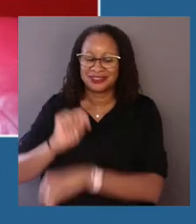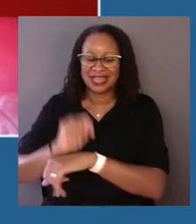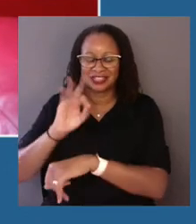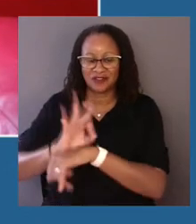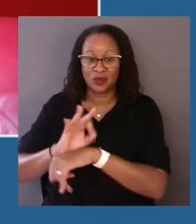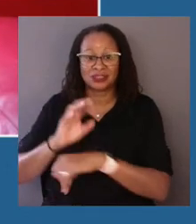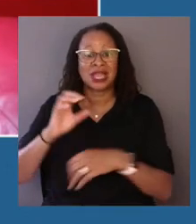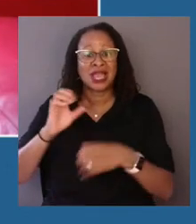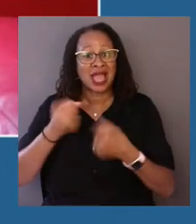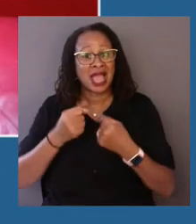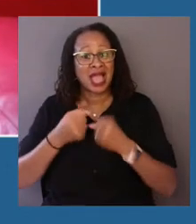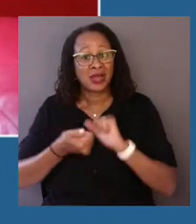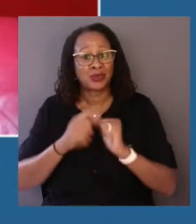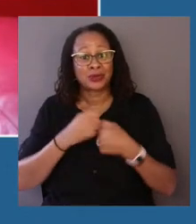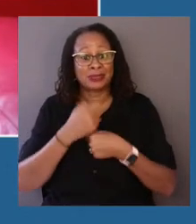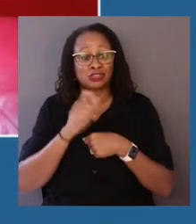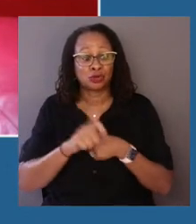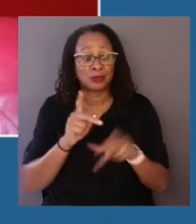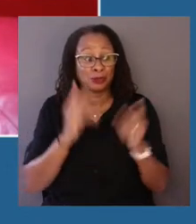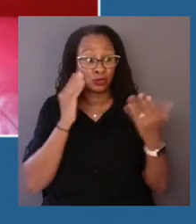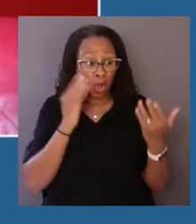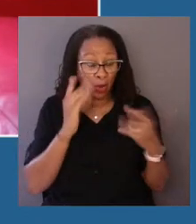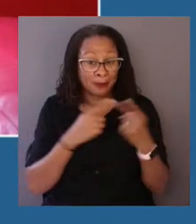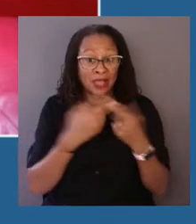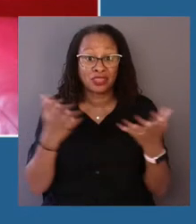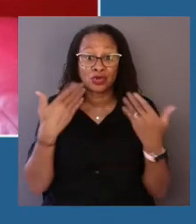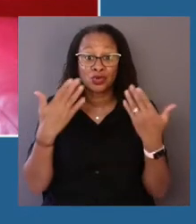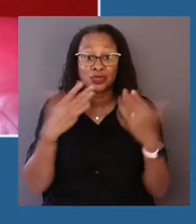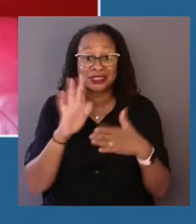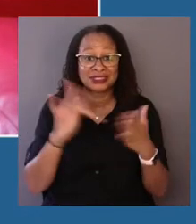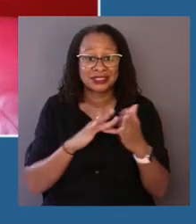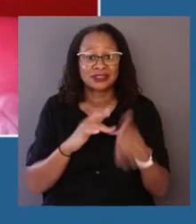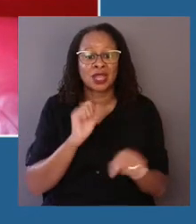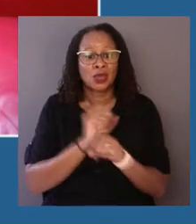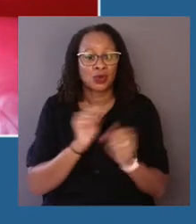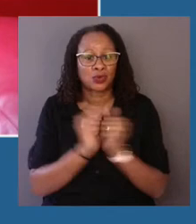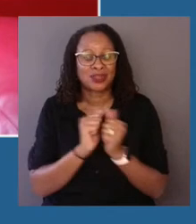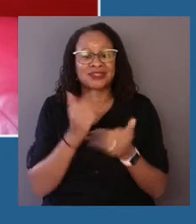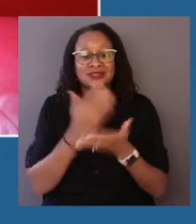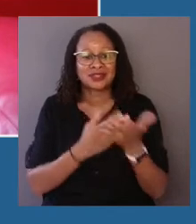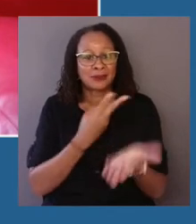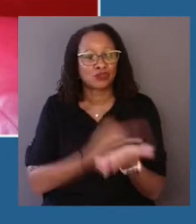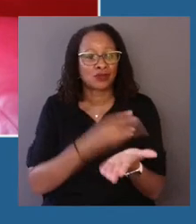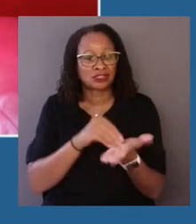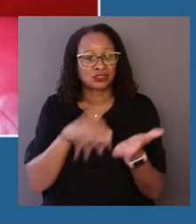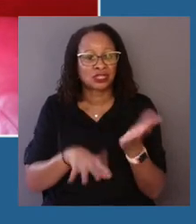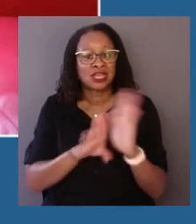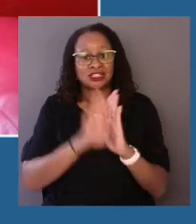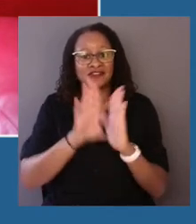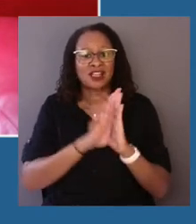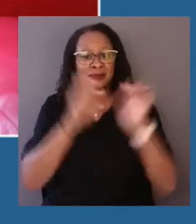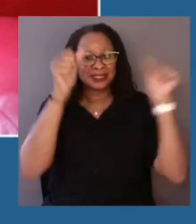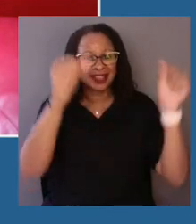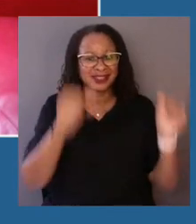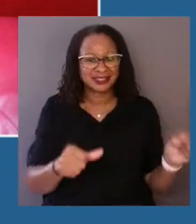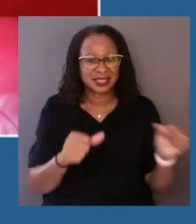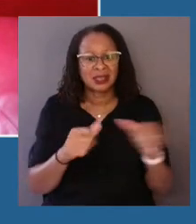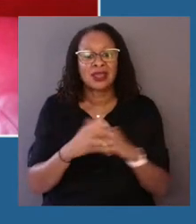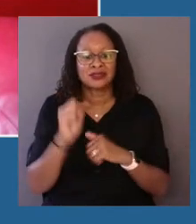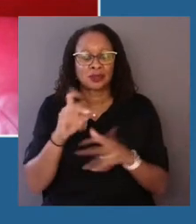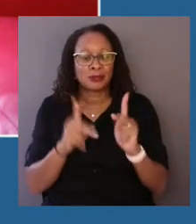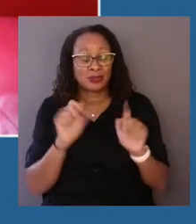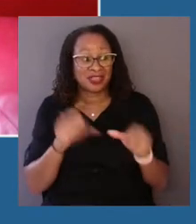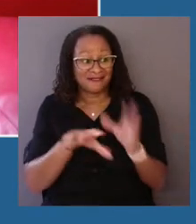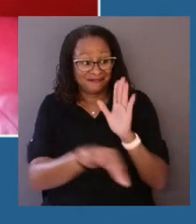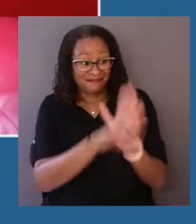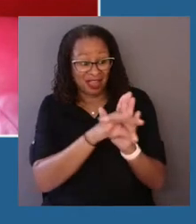their cooling centers. We worked with some graduate students to develop signage so people could locate where they